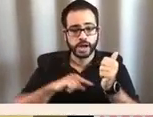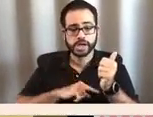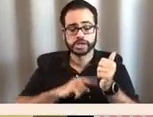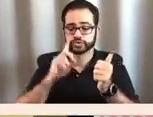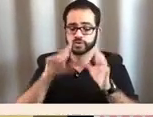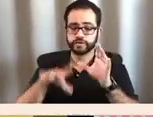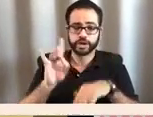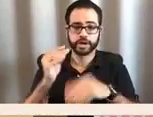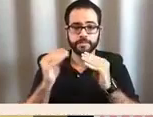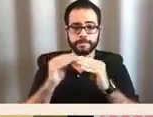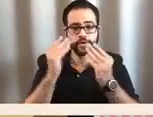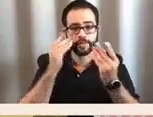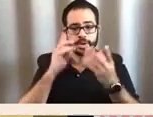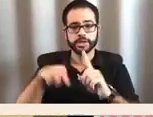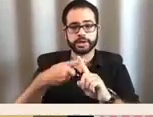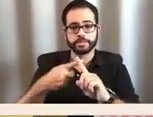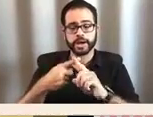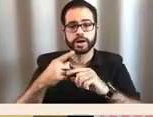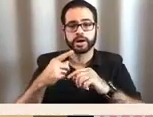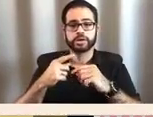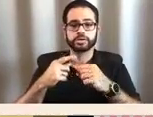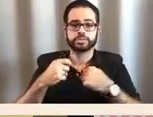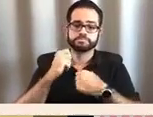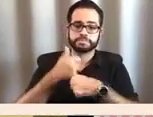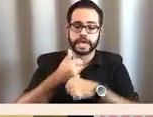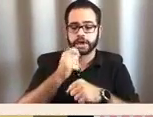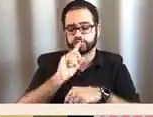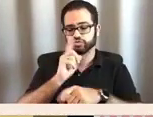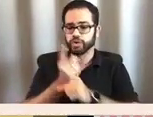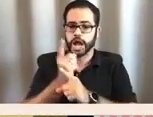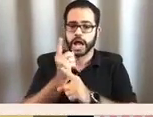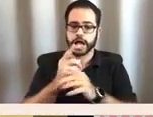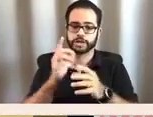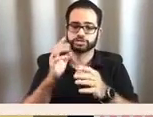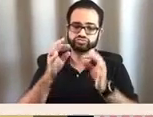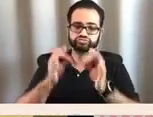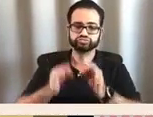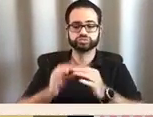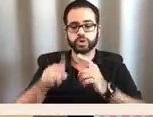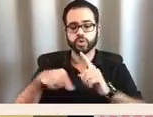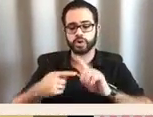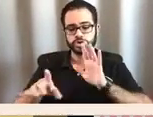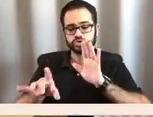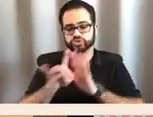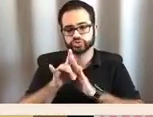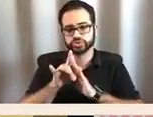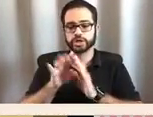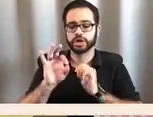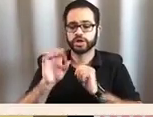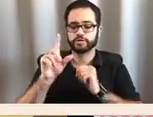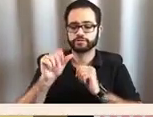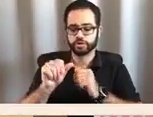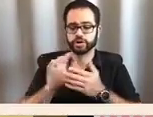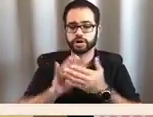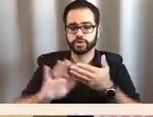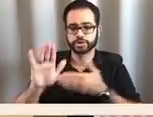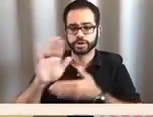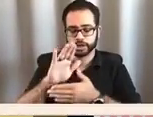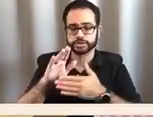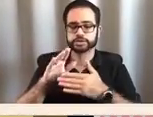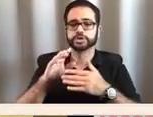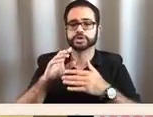to find out more about making the right choice when choosing a Florida post-secondary